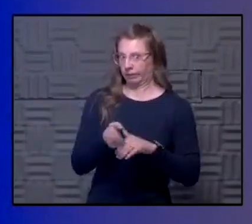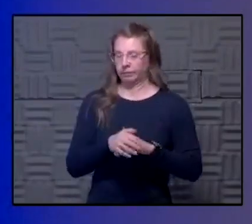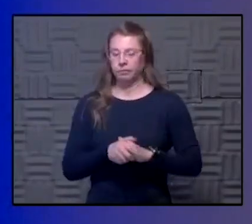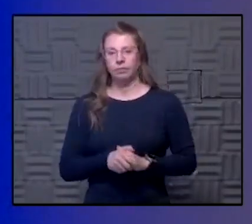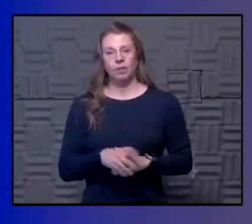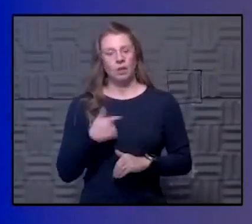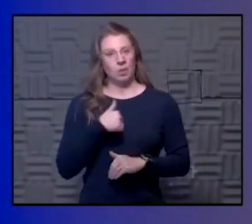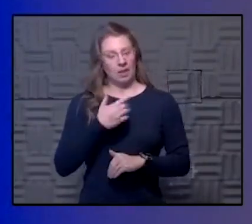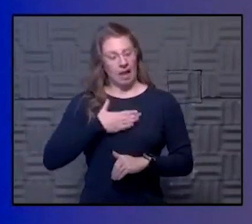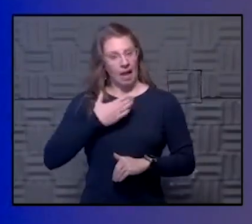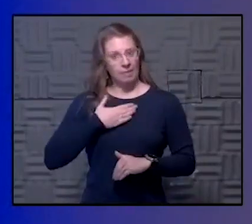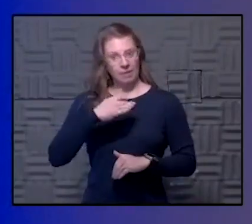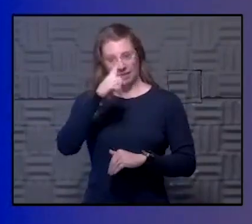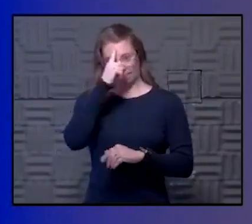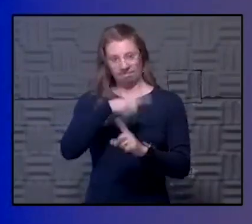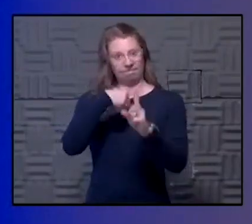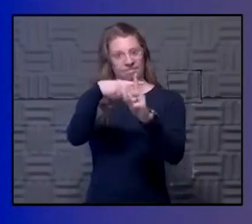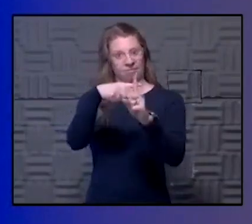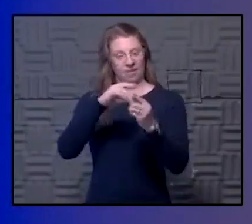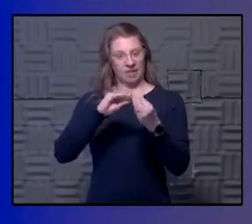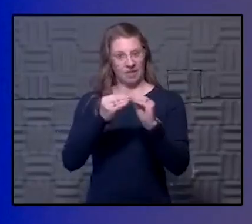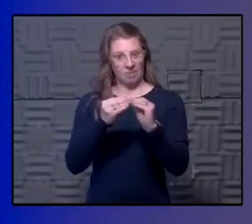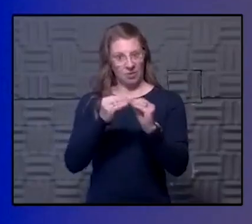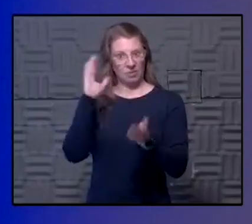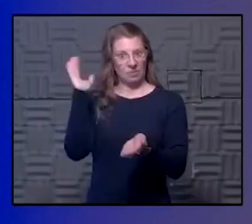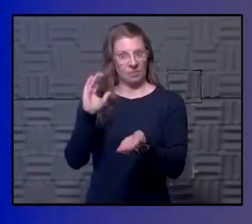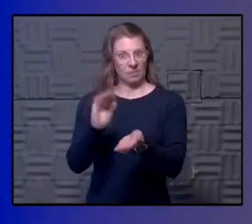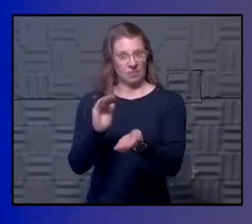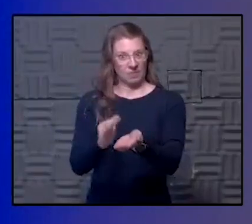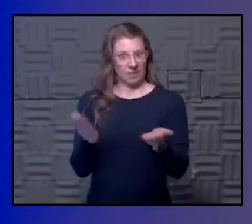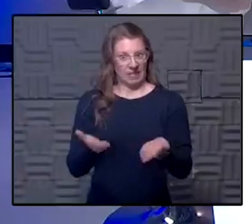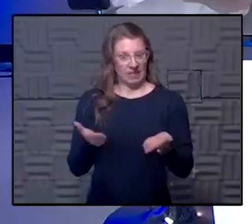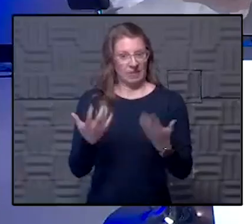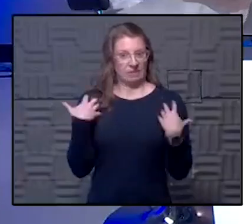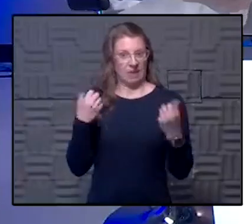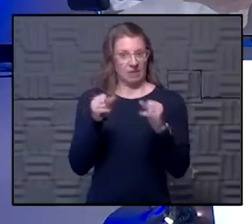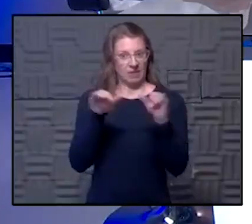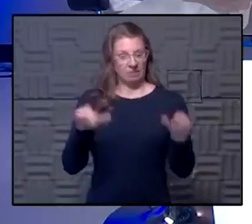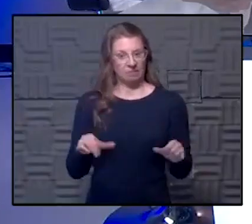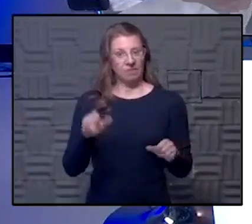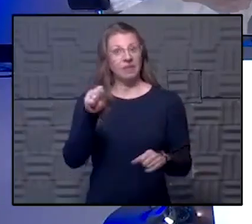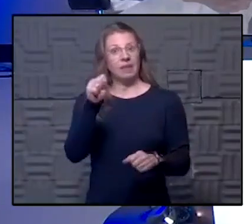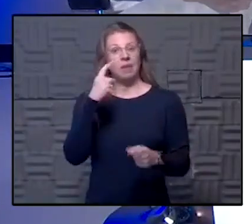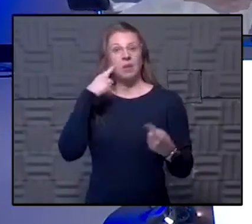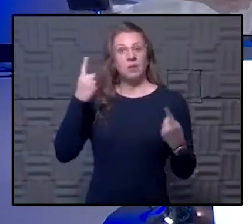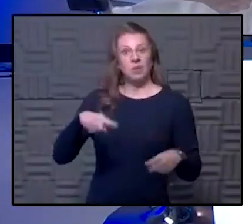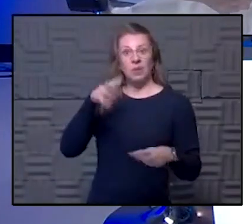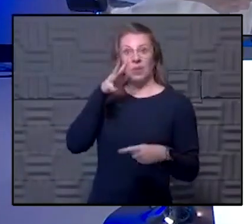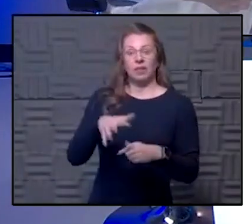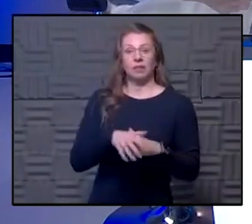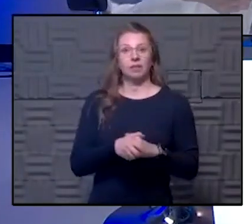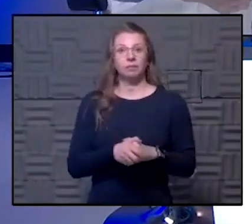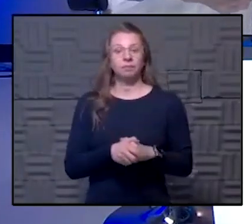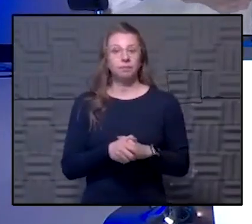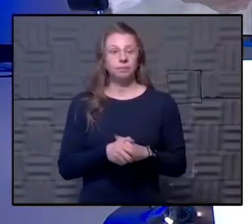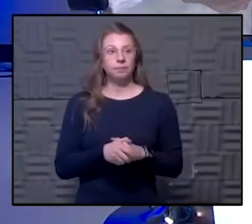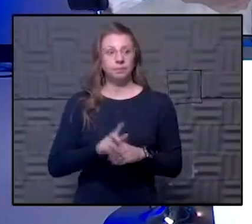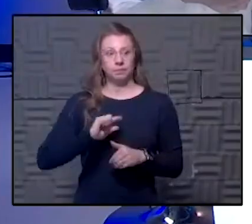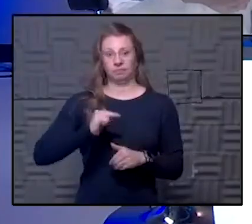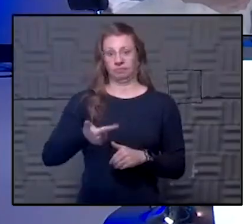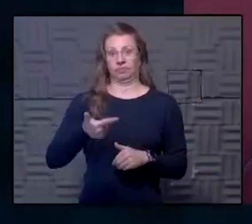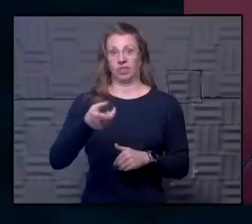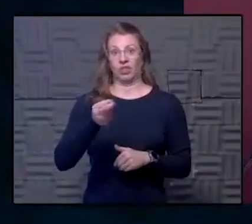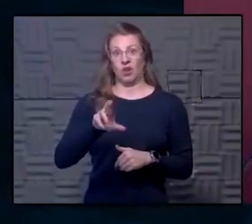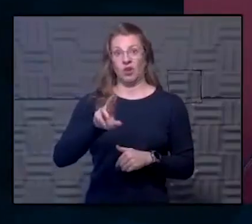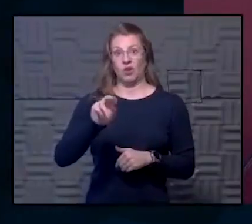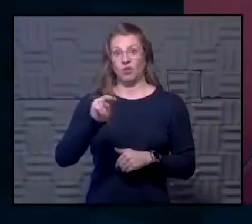and optimistic about what our numbers here at the health system are. Yeah, I would agree. Let's head right over to Dr.